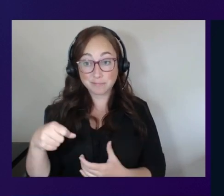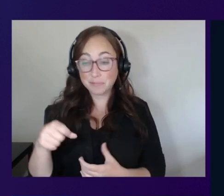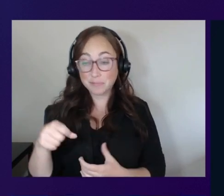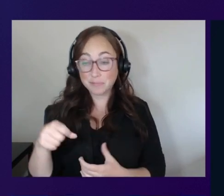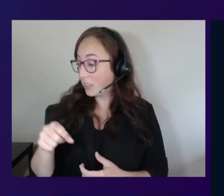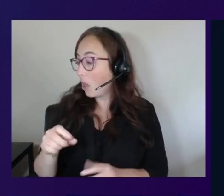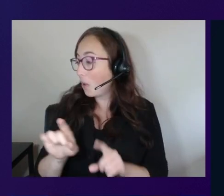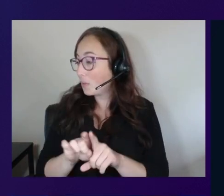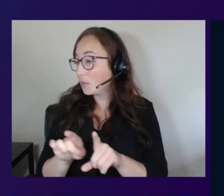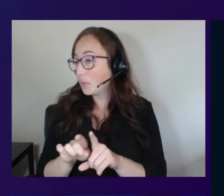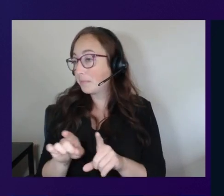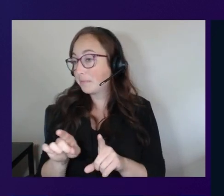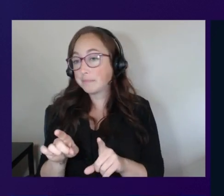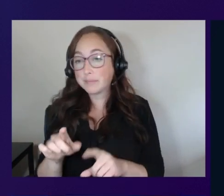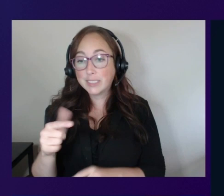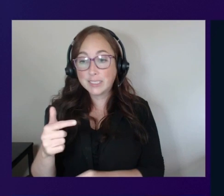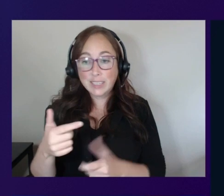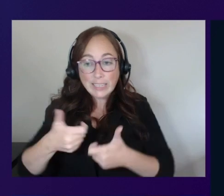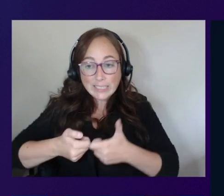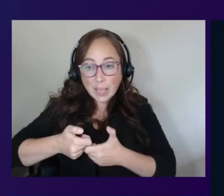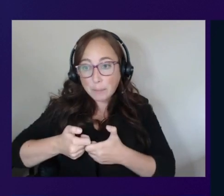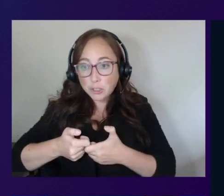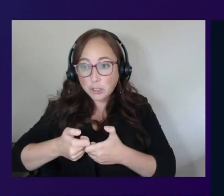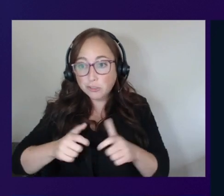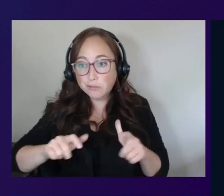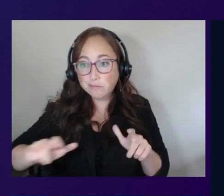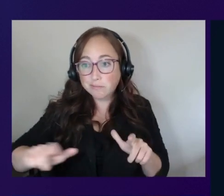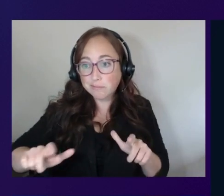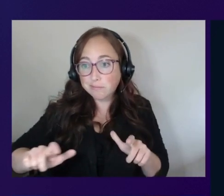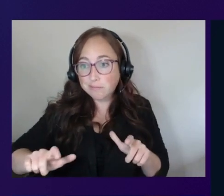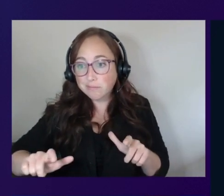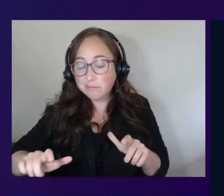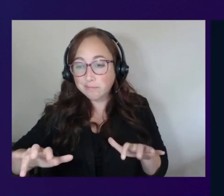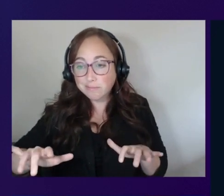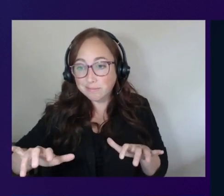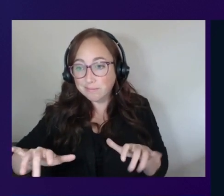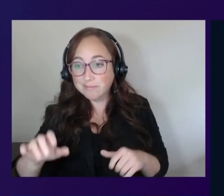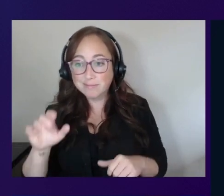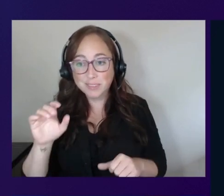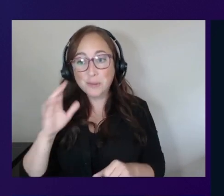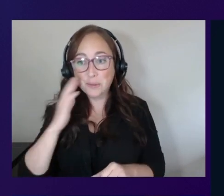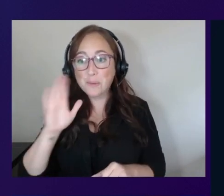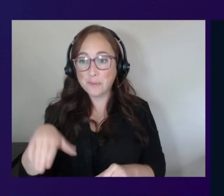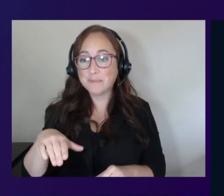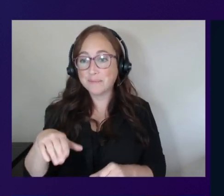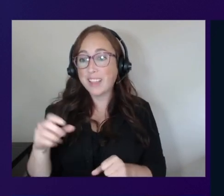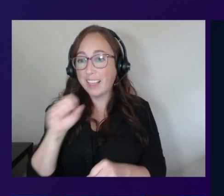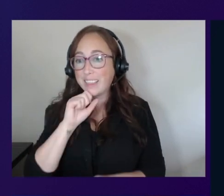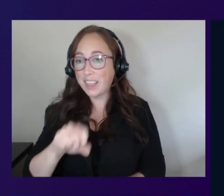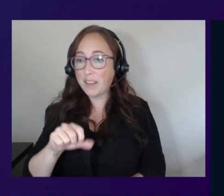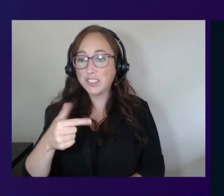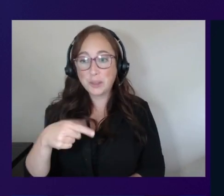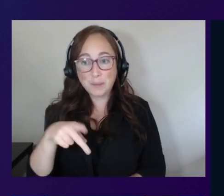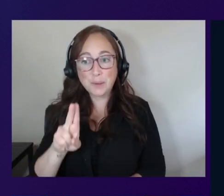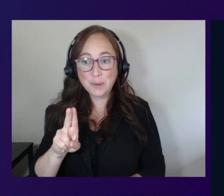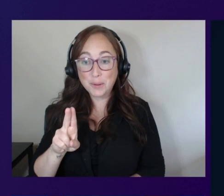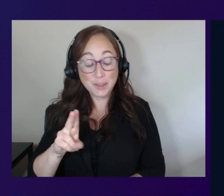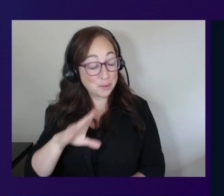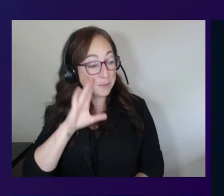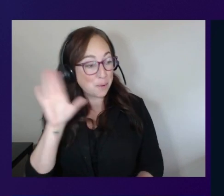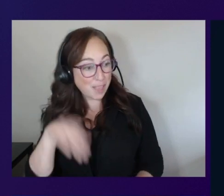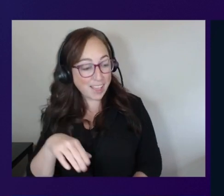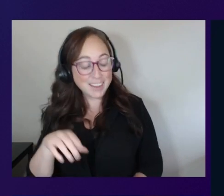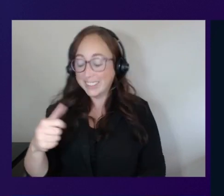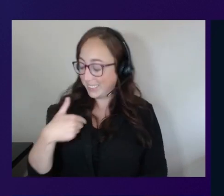Also, gamers, gamers love we were GPU. talking gaming in the opening. Were you listening? Yes. Okay,